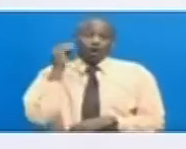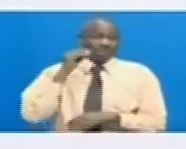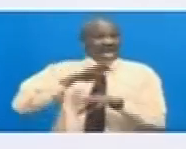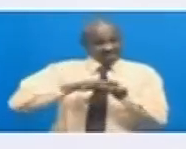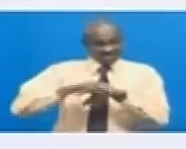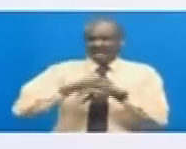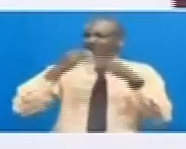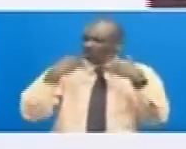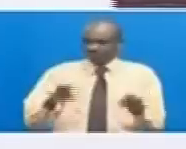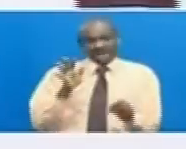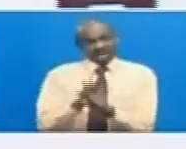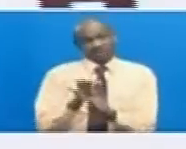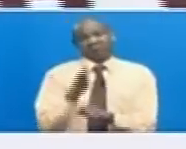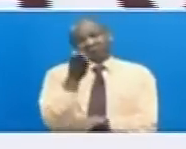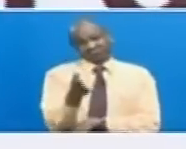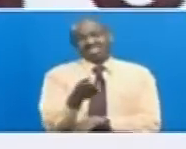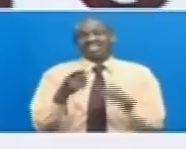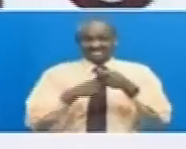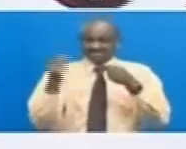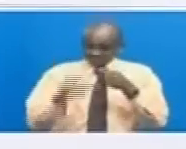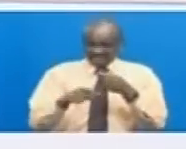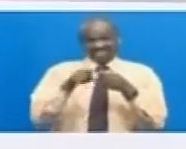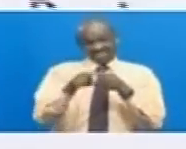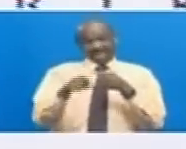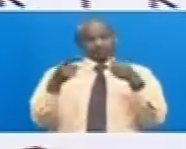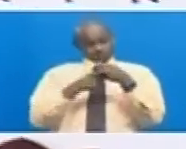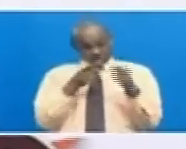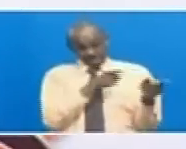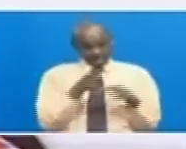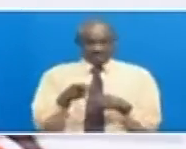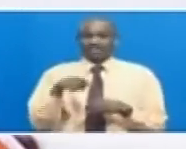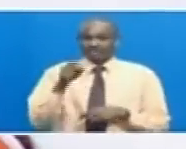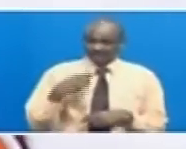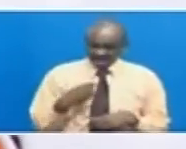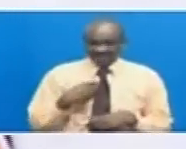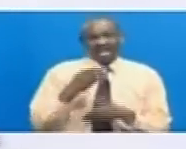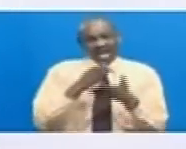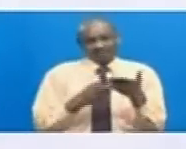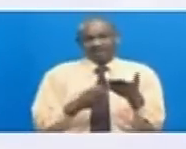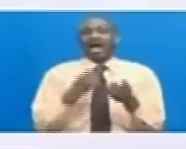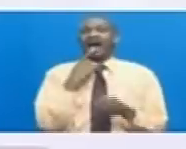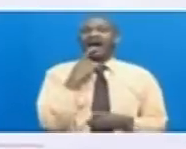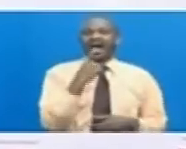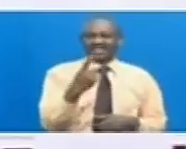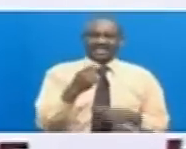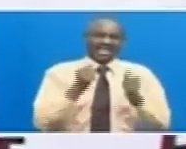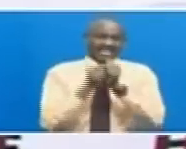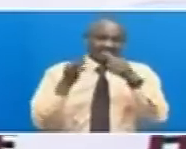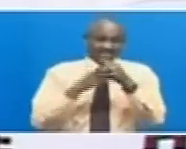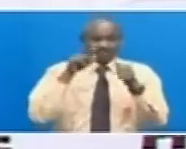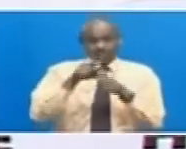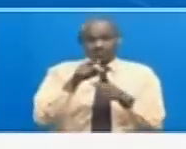into loss-making territory in the 6 months to June this year. The firm posted a half-year loss of